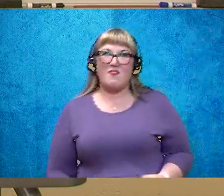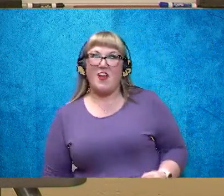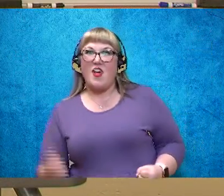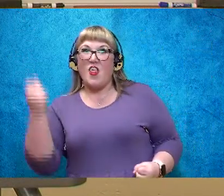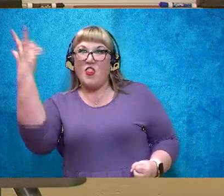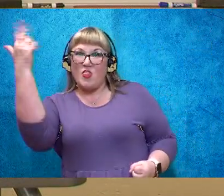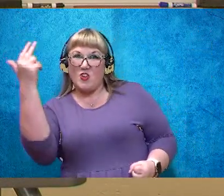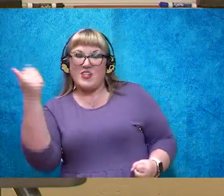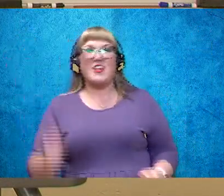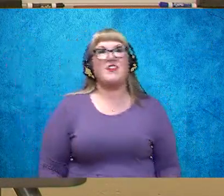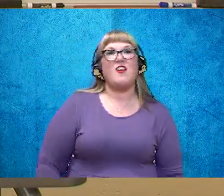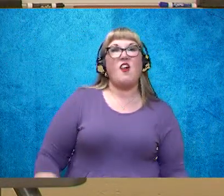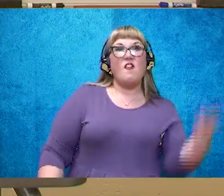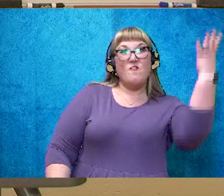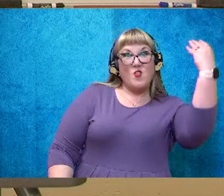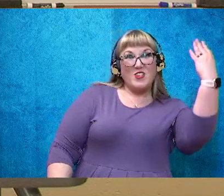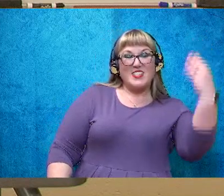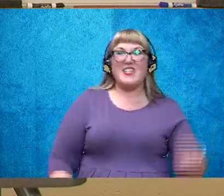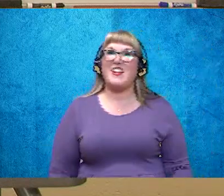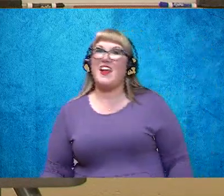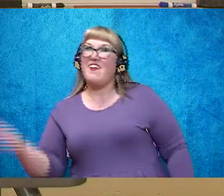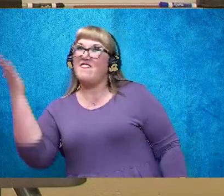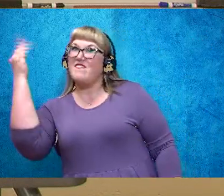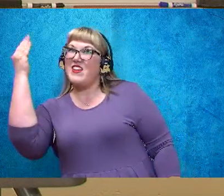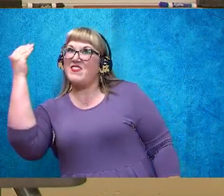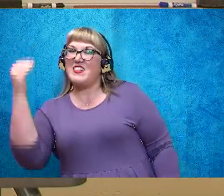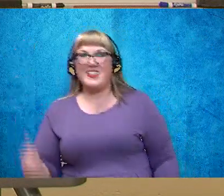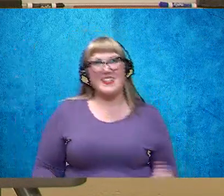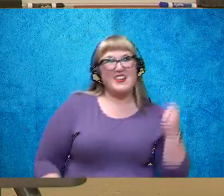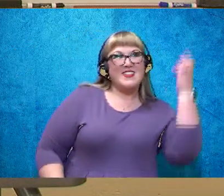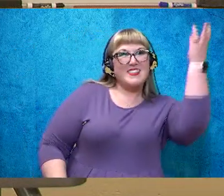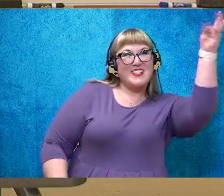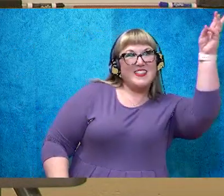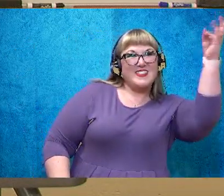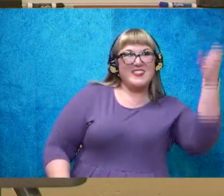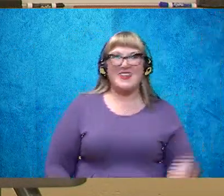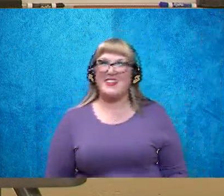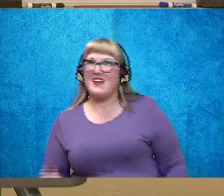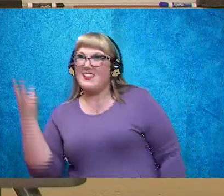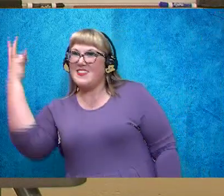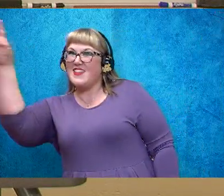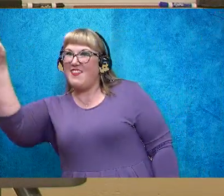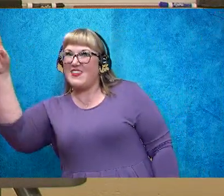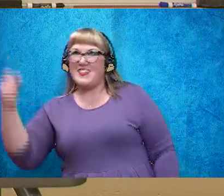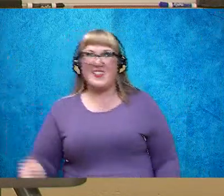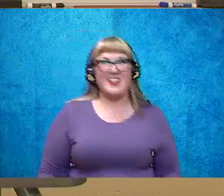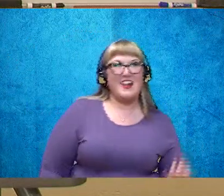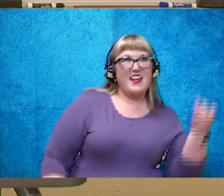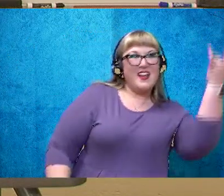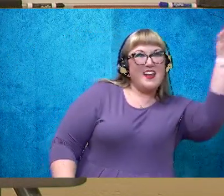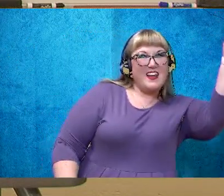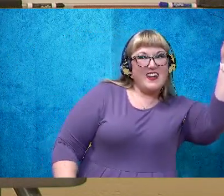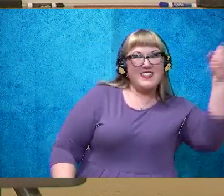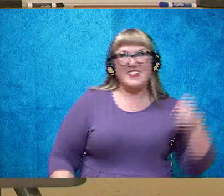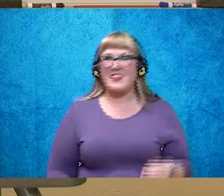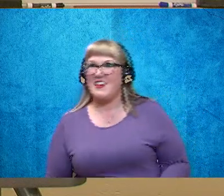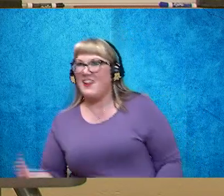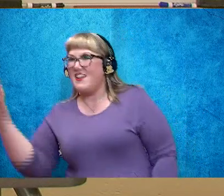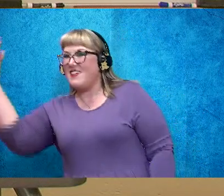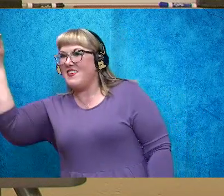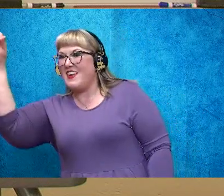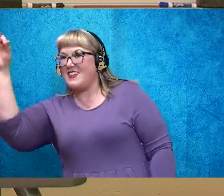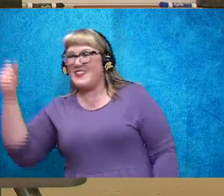12, 13, 14, 15, 16, 17,